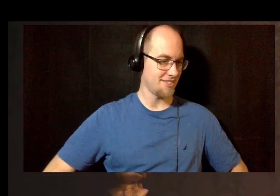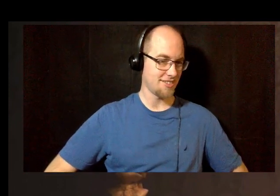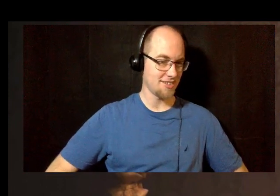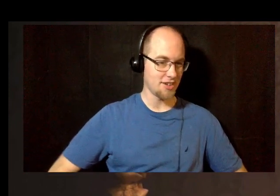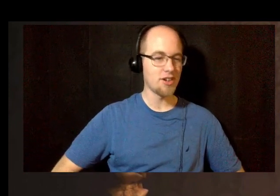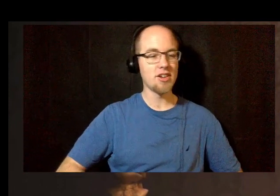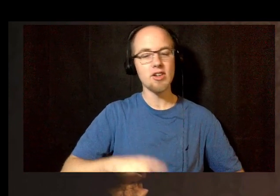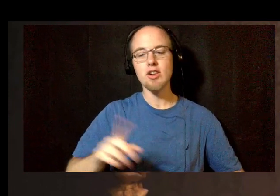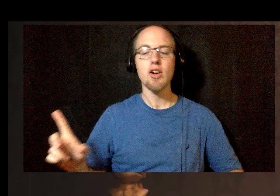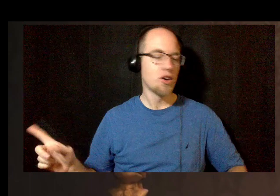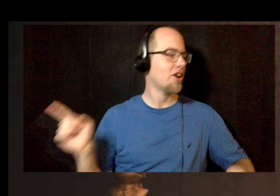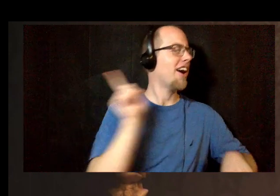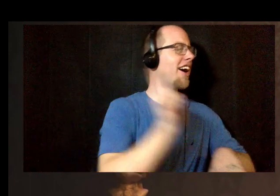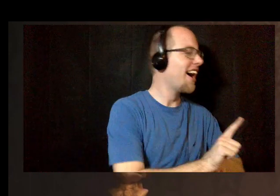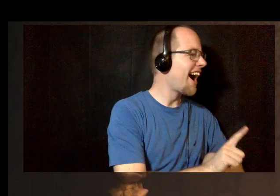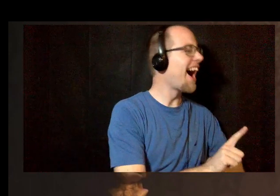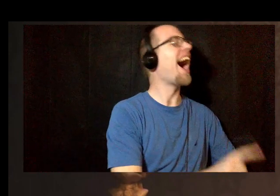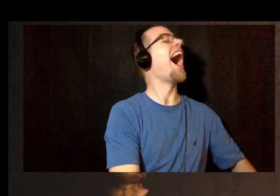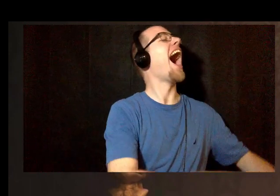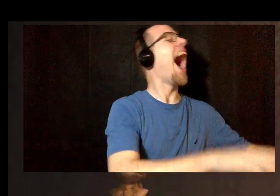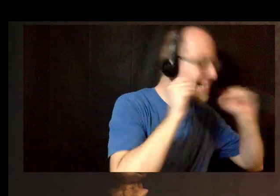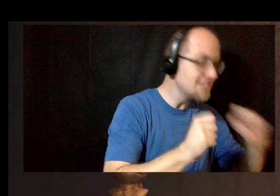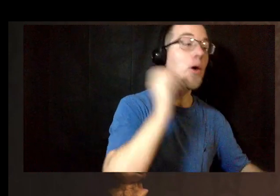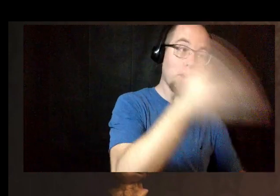its bit, you're gonna get bit. That's the lesson.